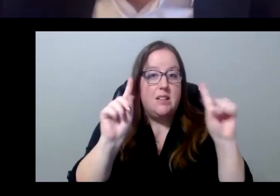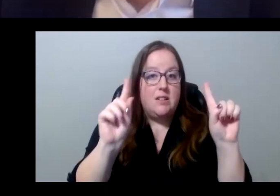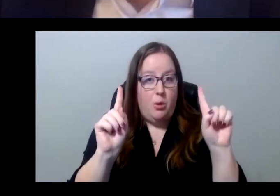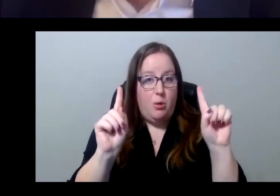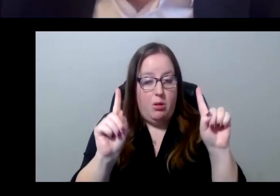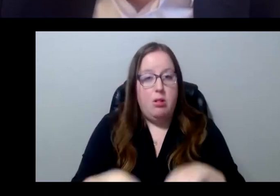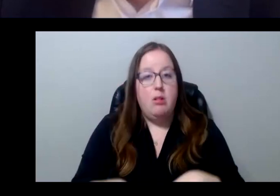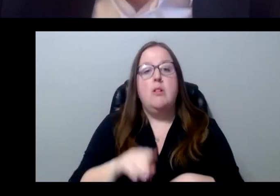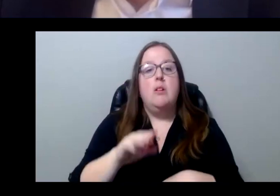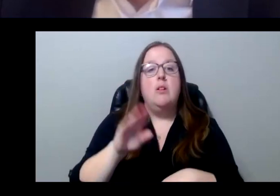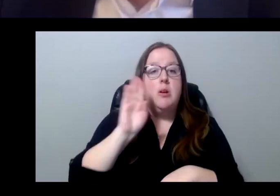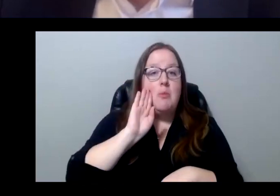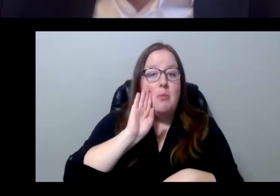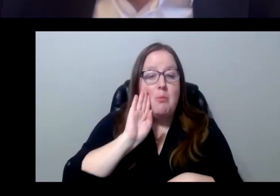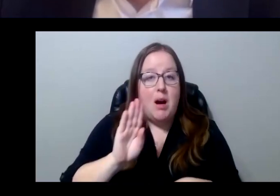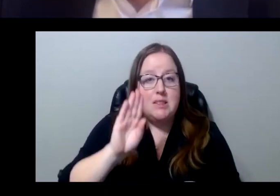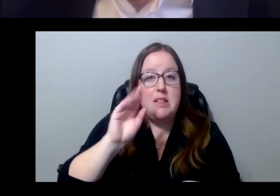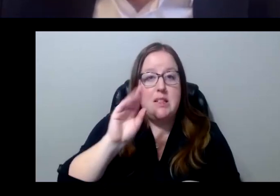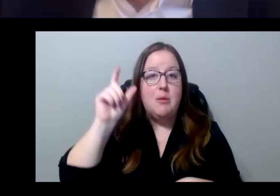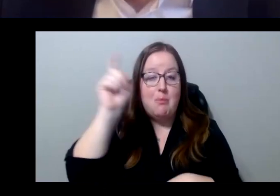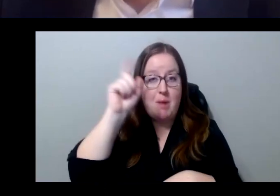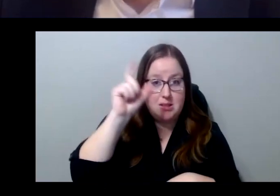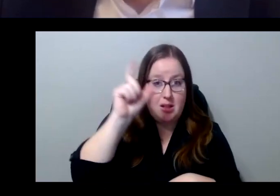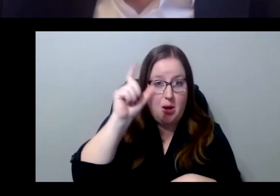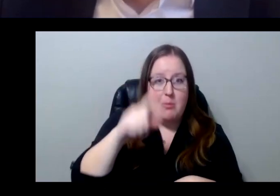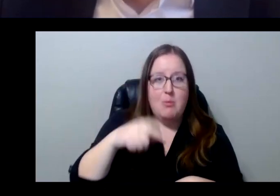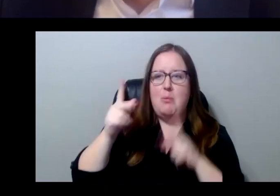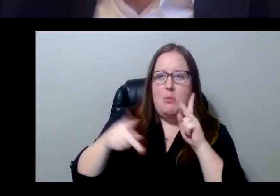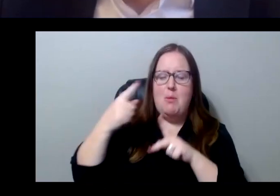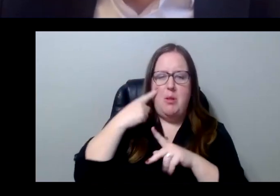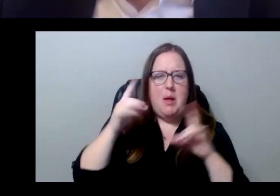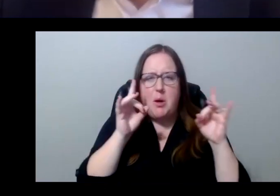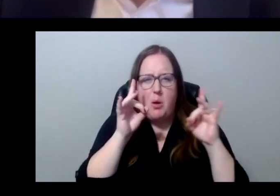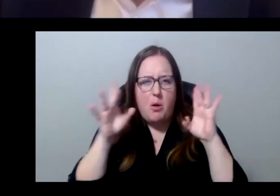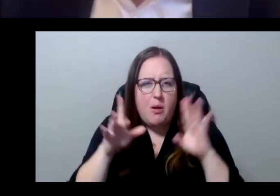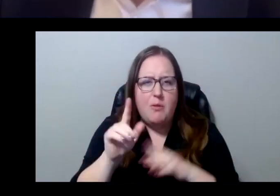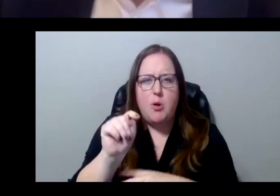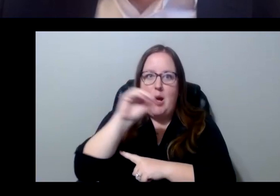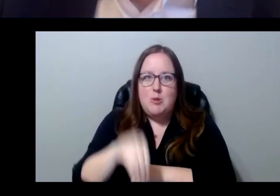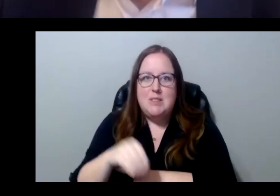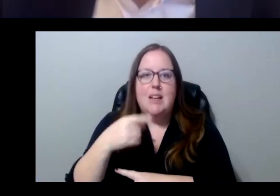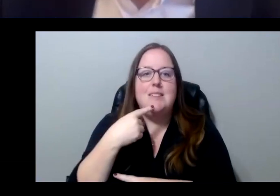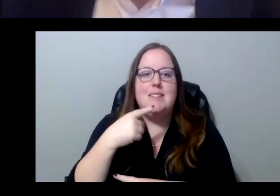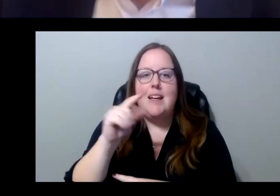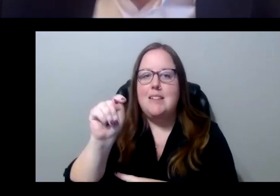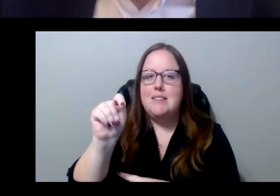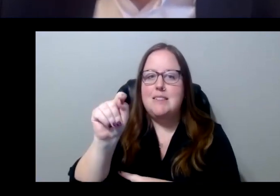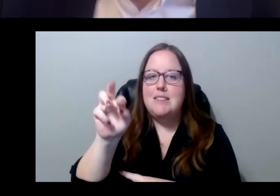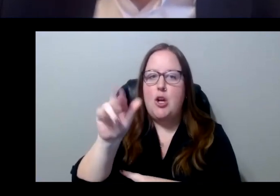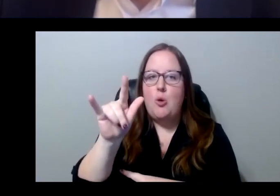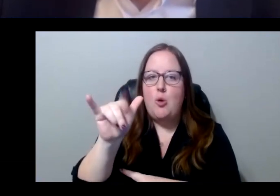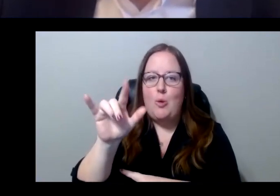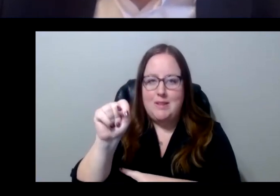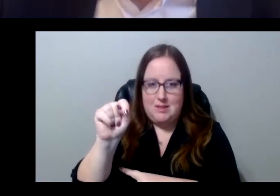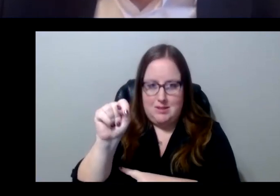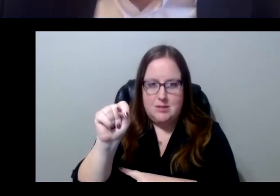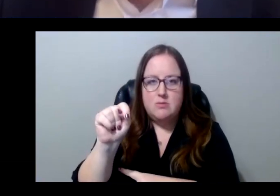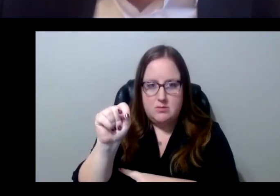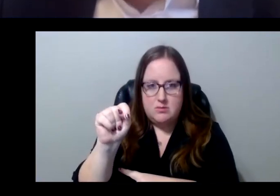same rights as the 3 constituent groups. But this is what it looked like in terms